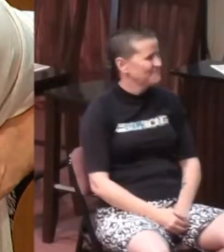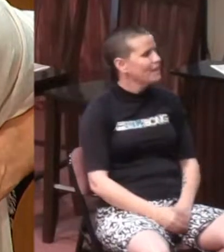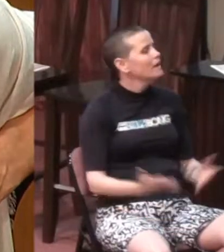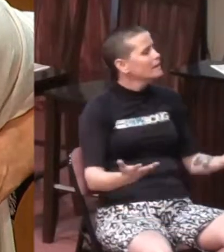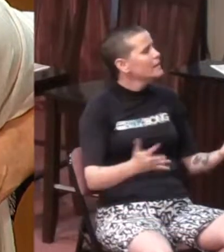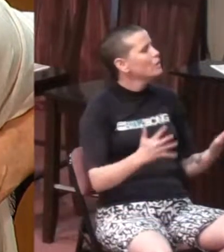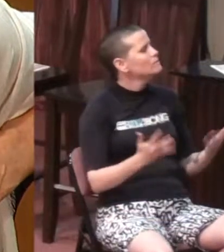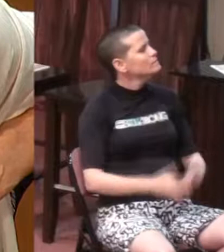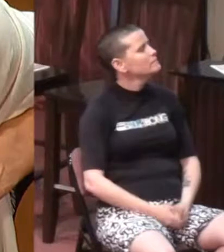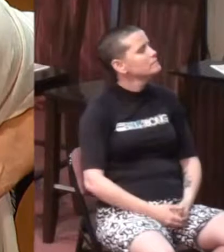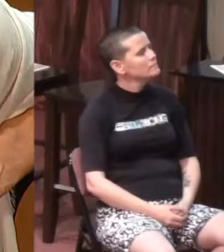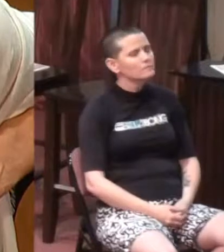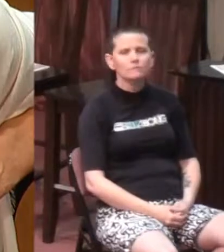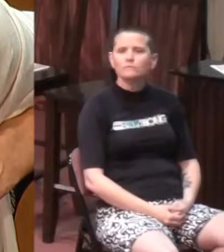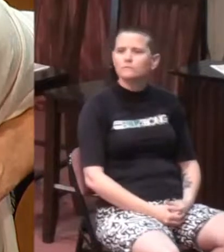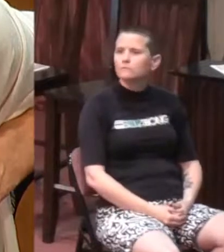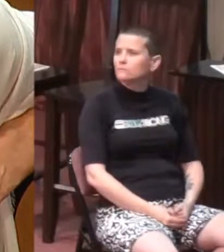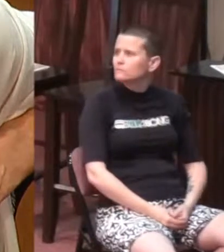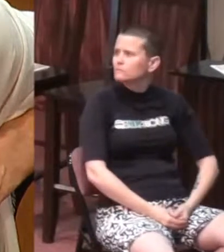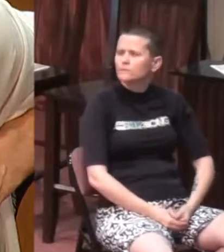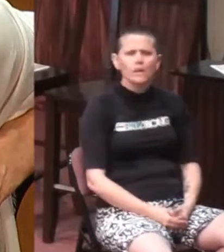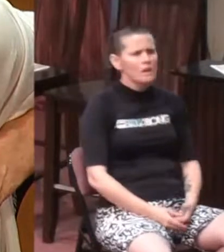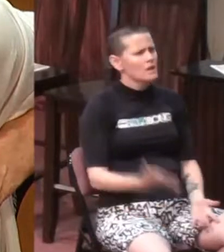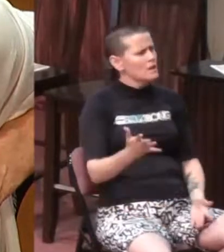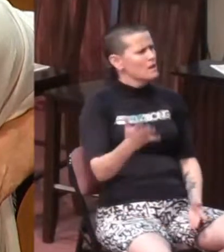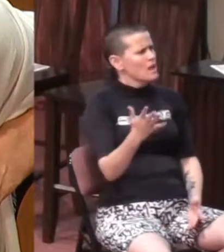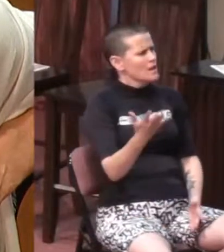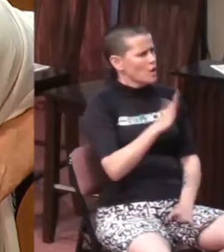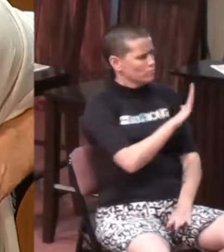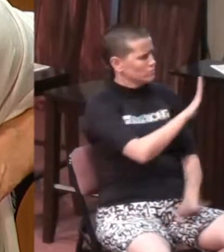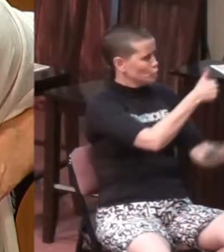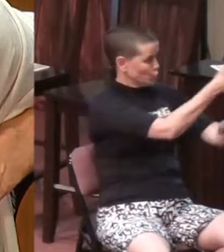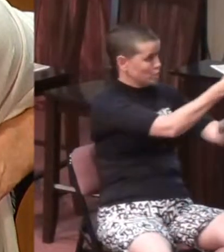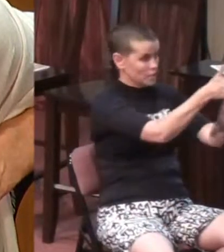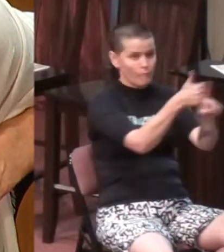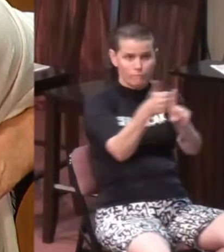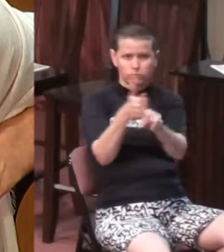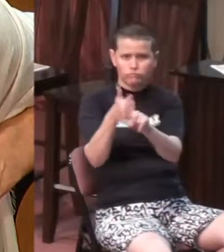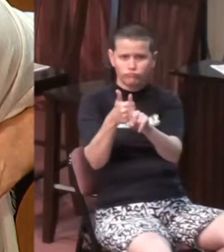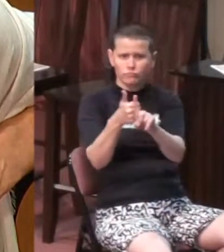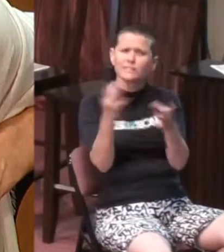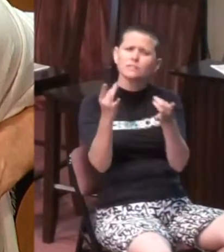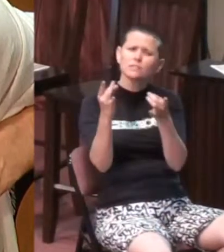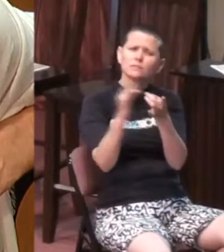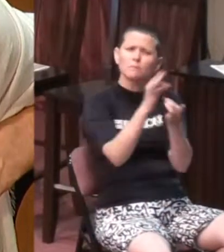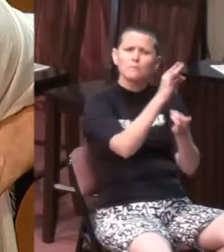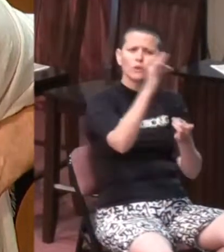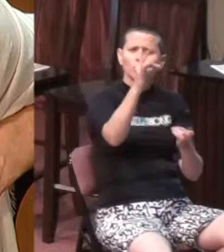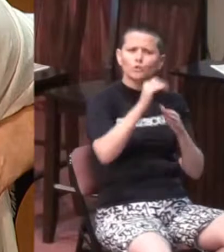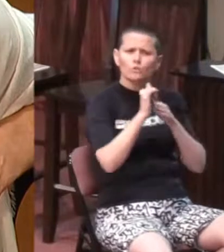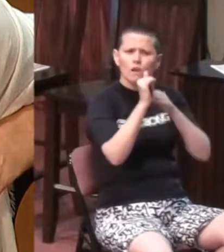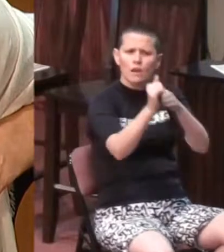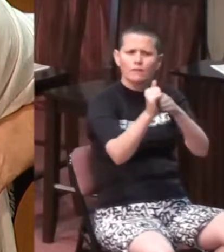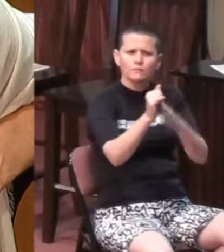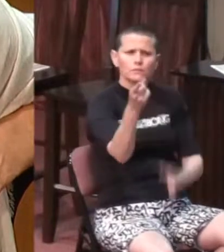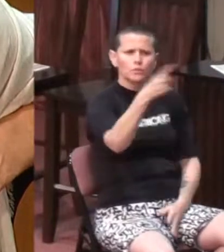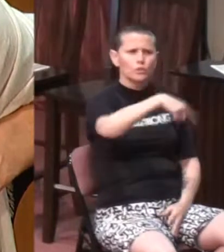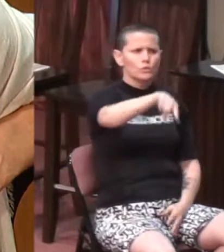hear spiritual guidance? How do you hear the voice of the divine?